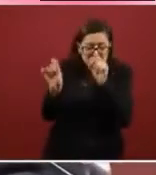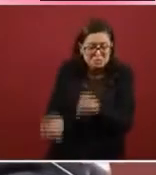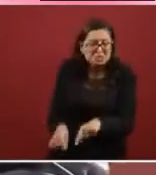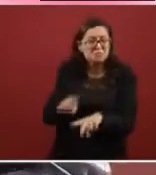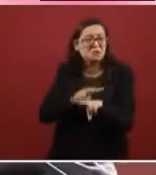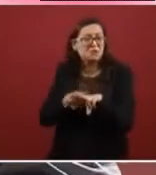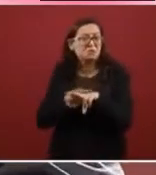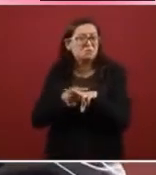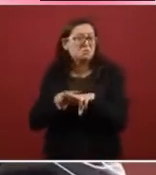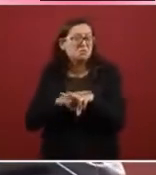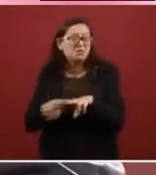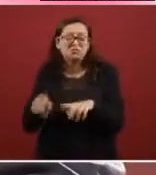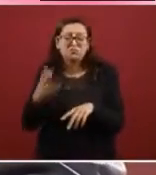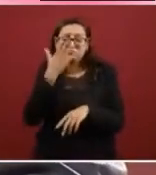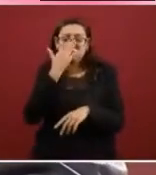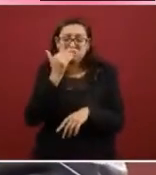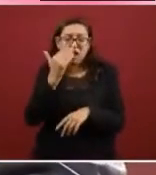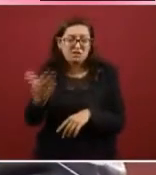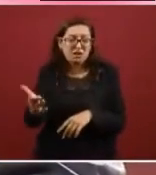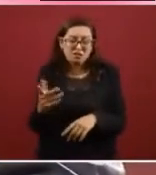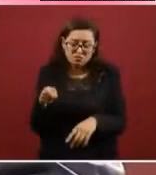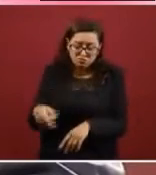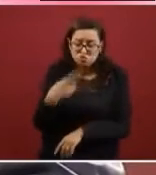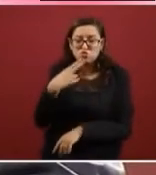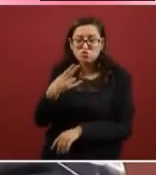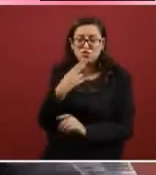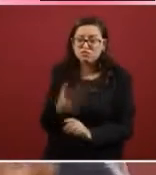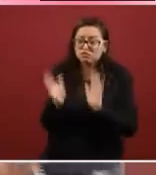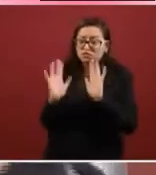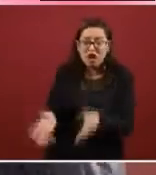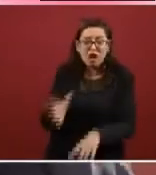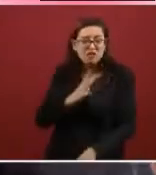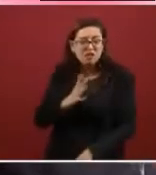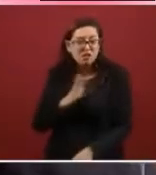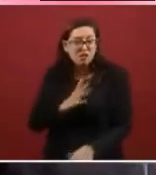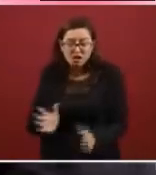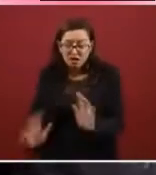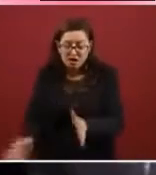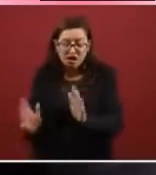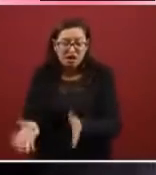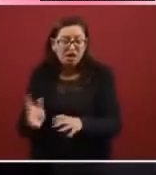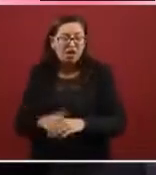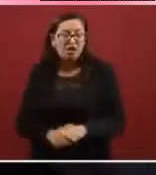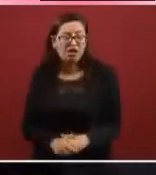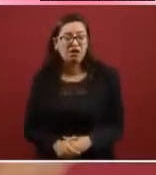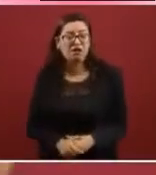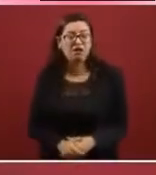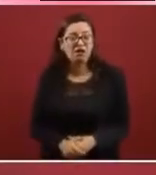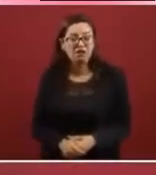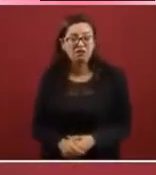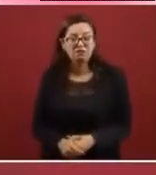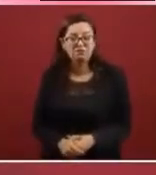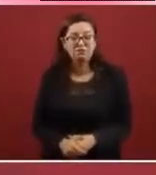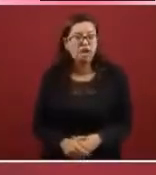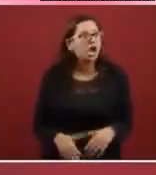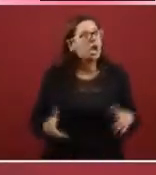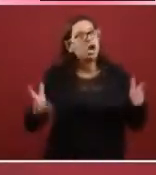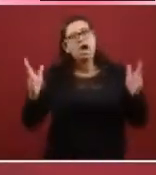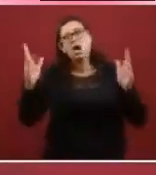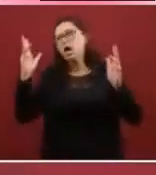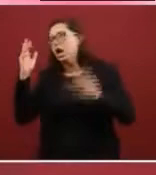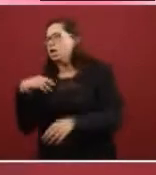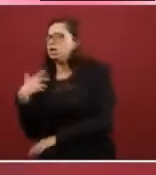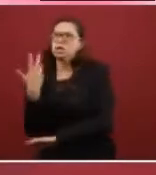go through. El tren Maya. That's where the train Maya is going to go through. Entonces, porque la imagen es because they imagine abajo, that